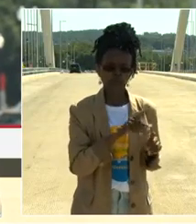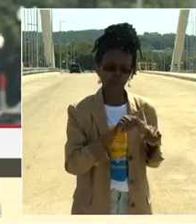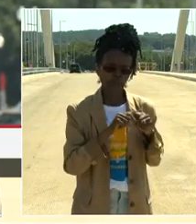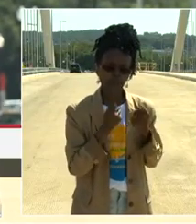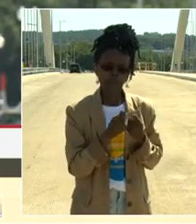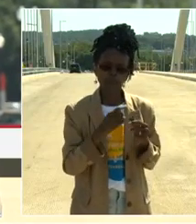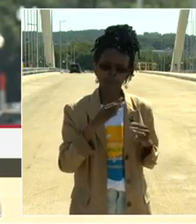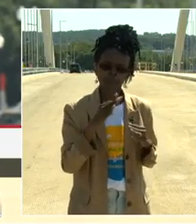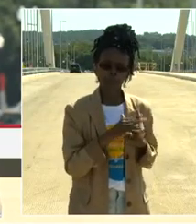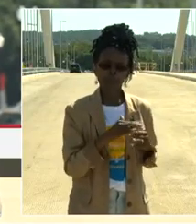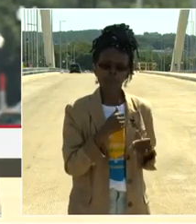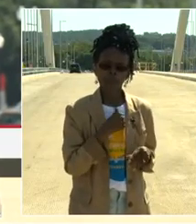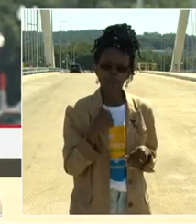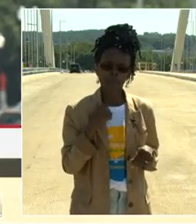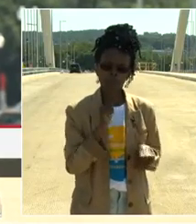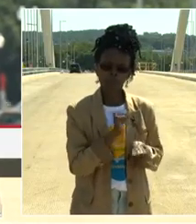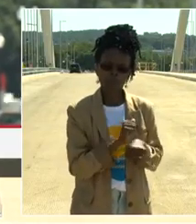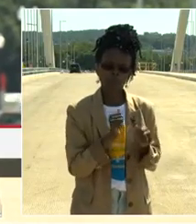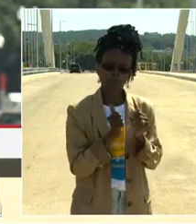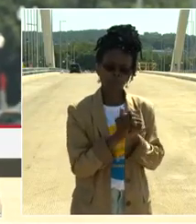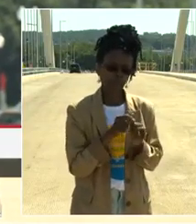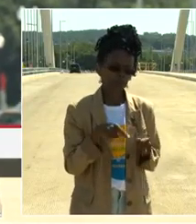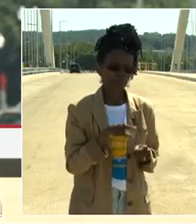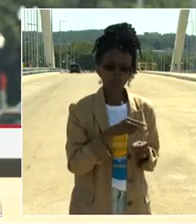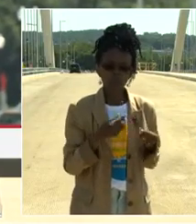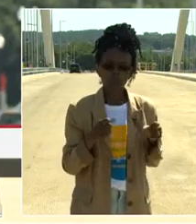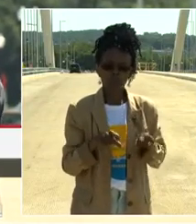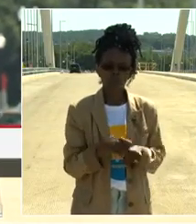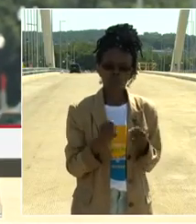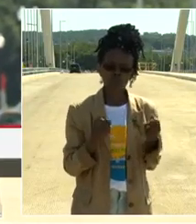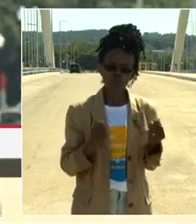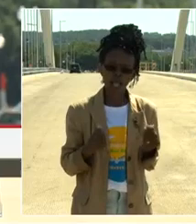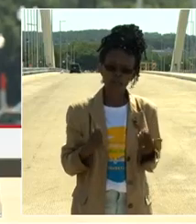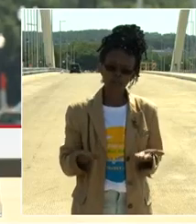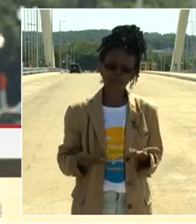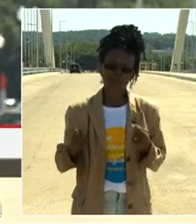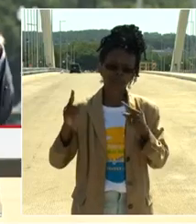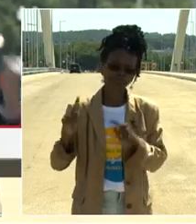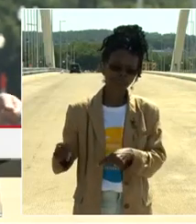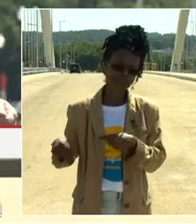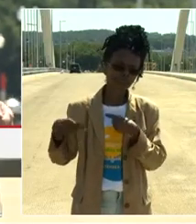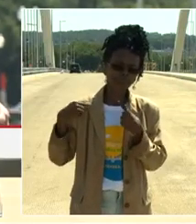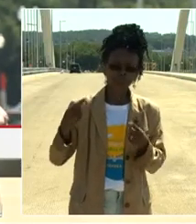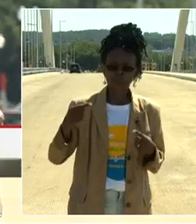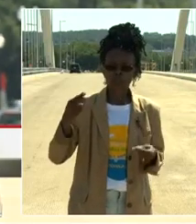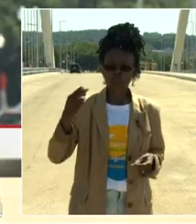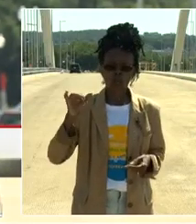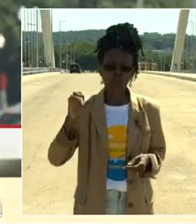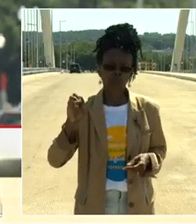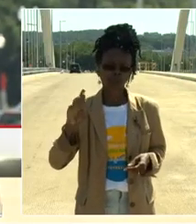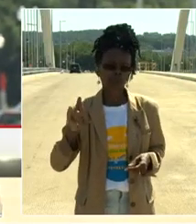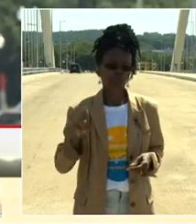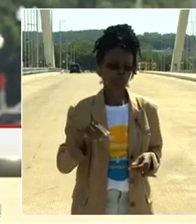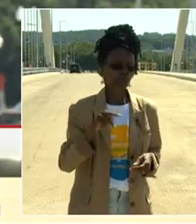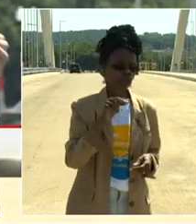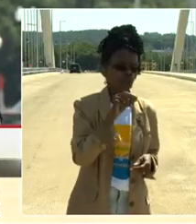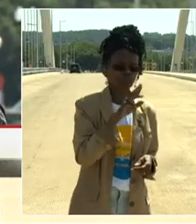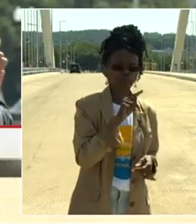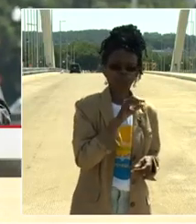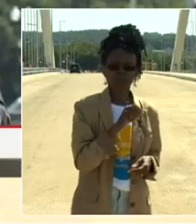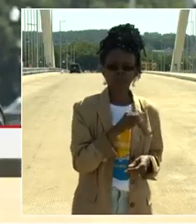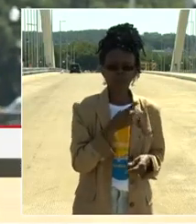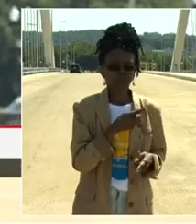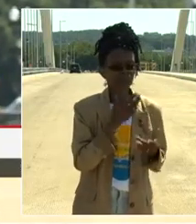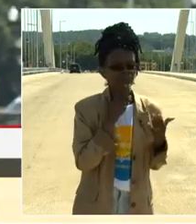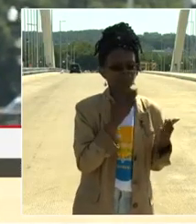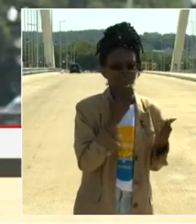ground. They have seen this project all the way through. Leader Hoyer and our warrior on the Hill, Eleanor Holmes Norton, thank you both so much for making